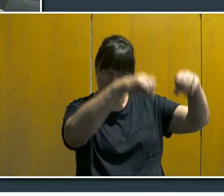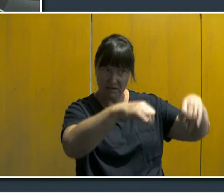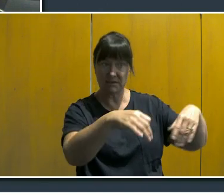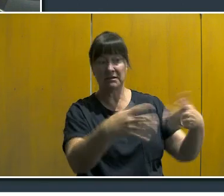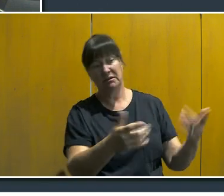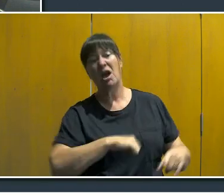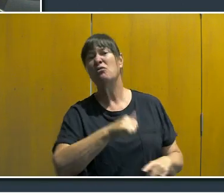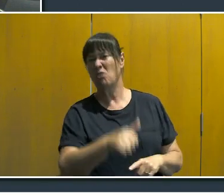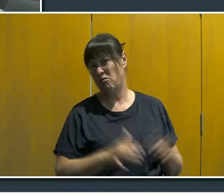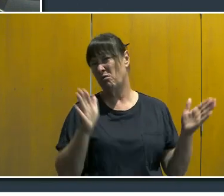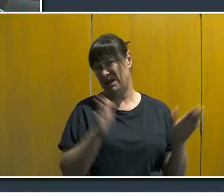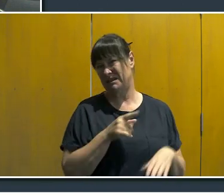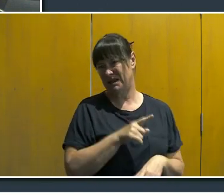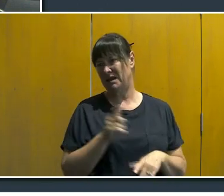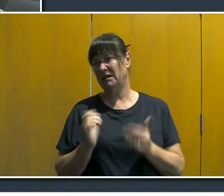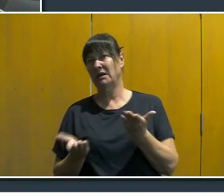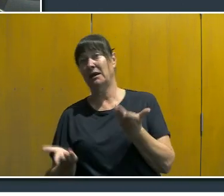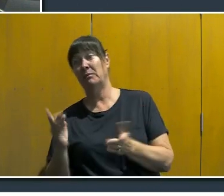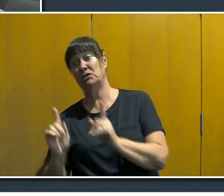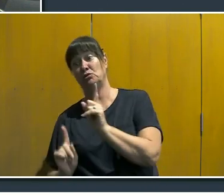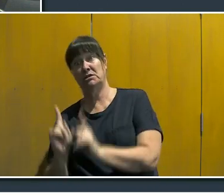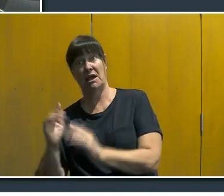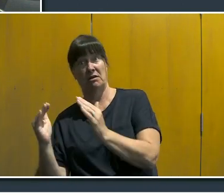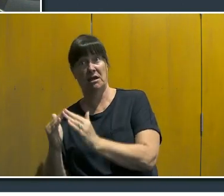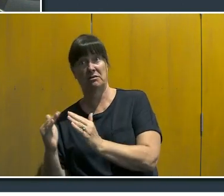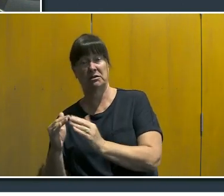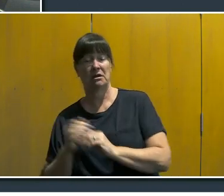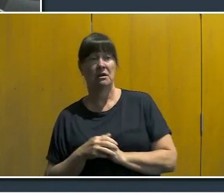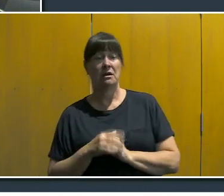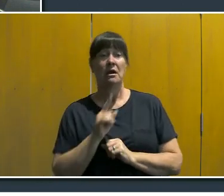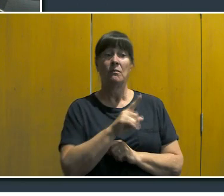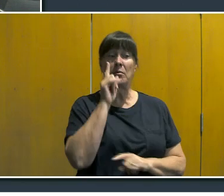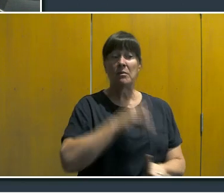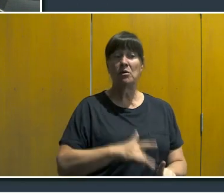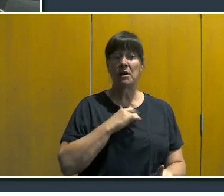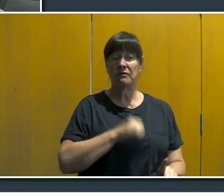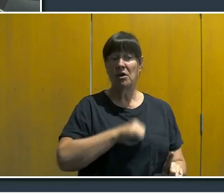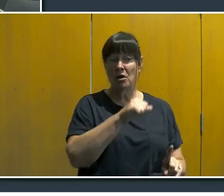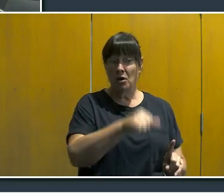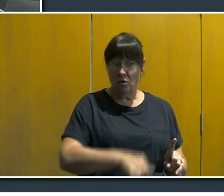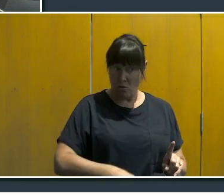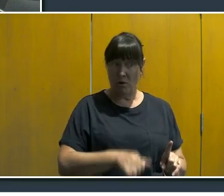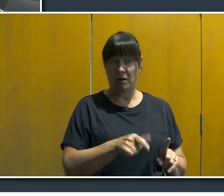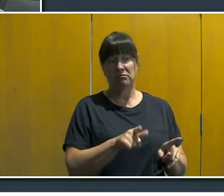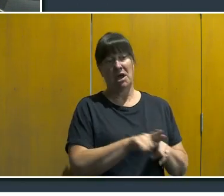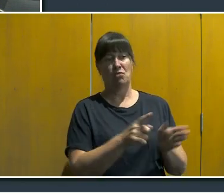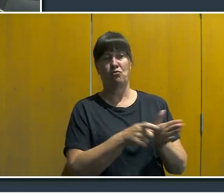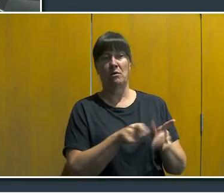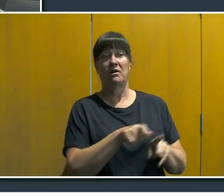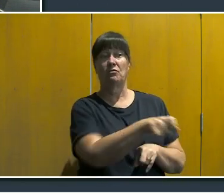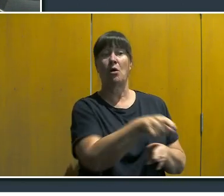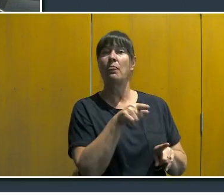of service as in town. But the people in the rural hinterland, like Rotowhenua Road, are